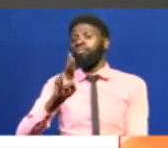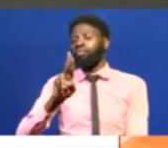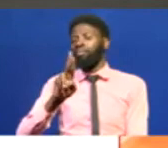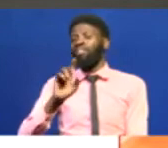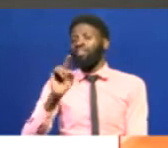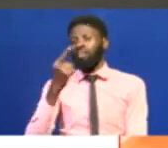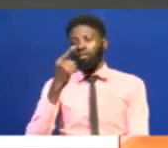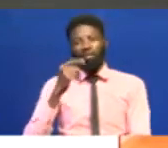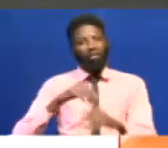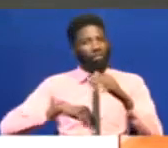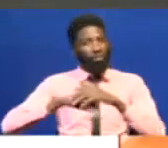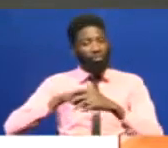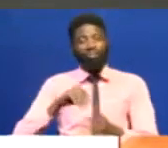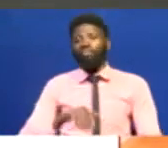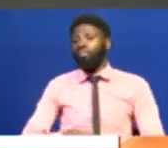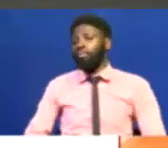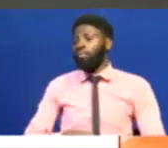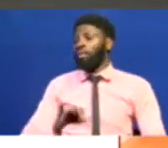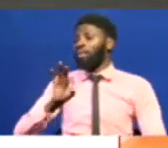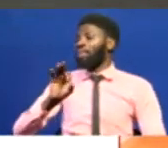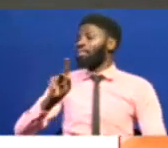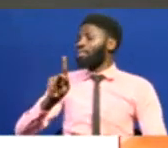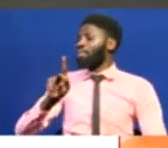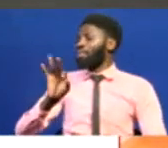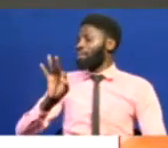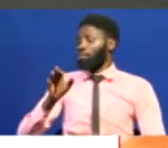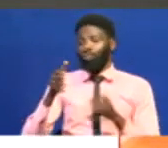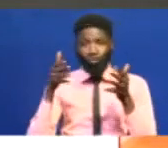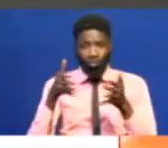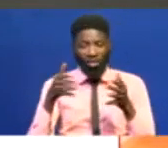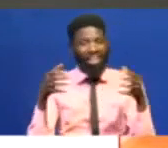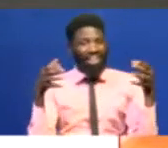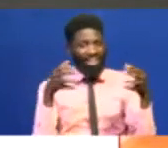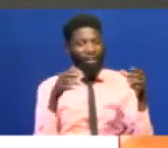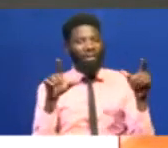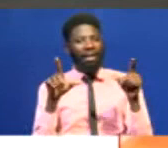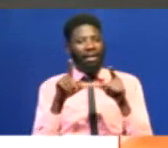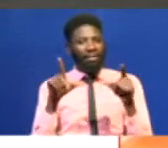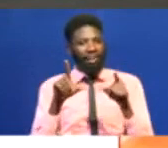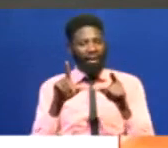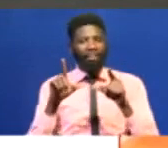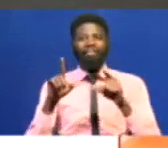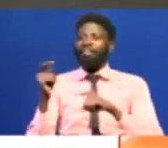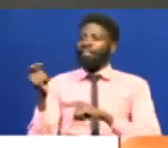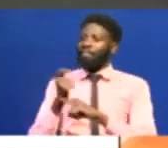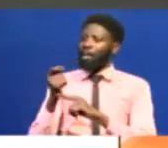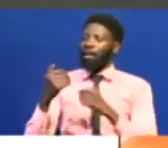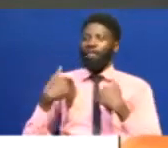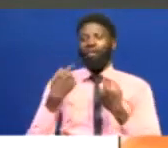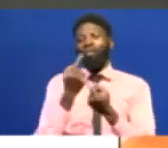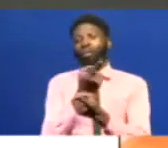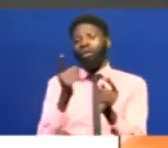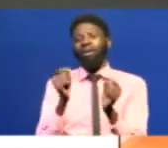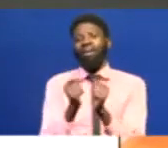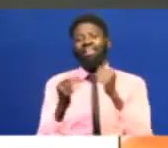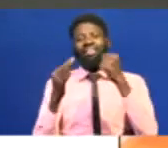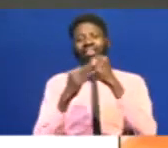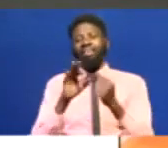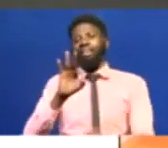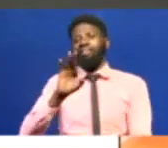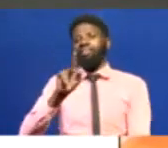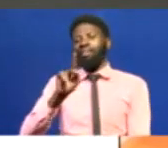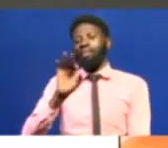Kenya Football Kenya Federation, FKF, today hosted a club licensing workshop for all 18 FKF Premier League clubs in